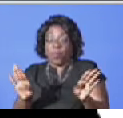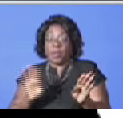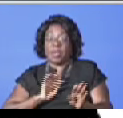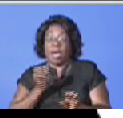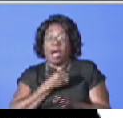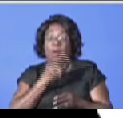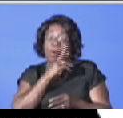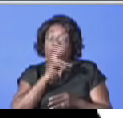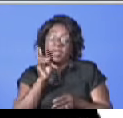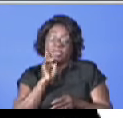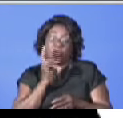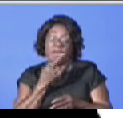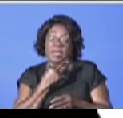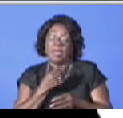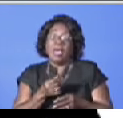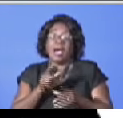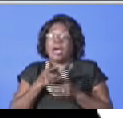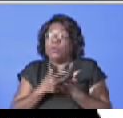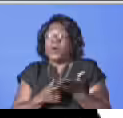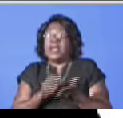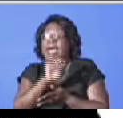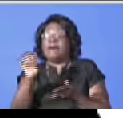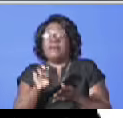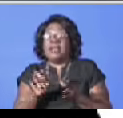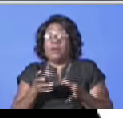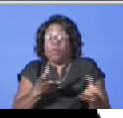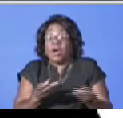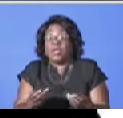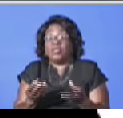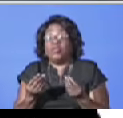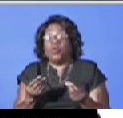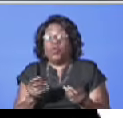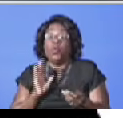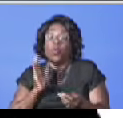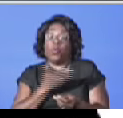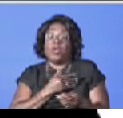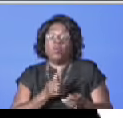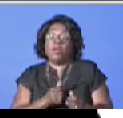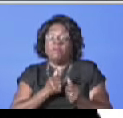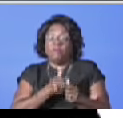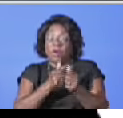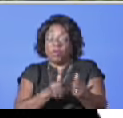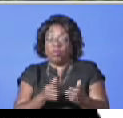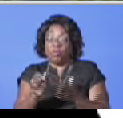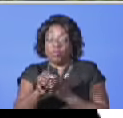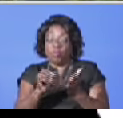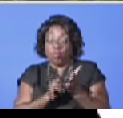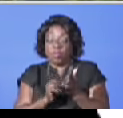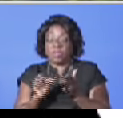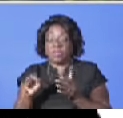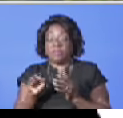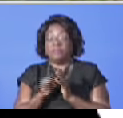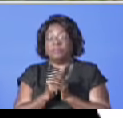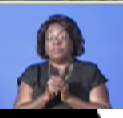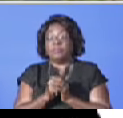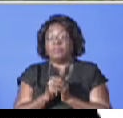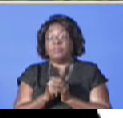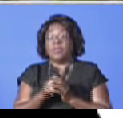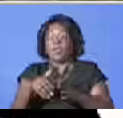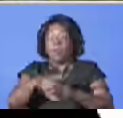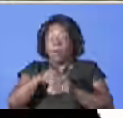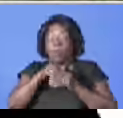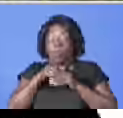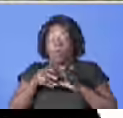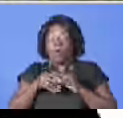for our families and staff, whether it's social distances, which we know that's a fact, we are able to do that. Owner of